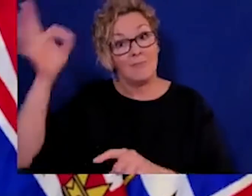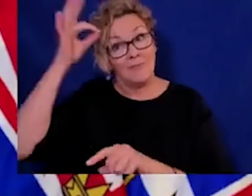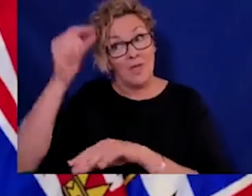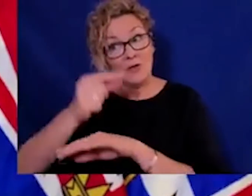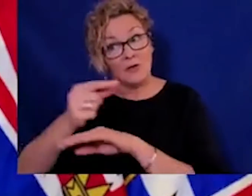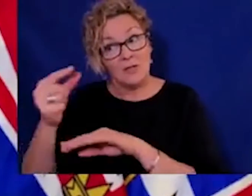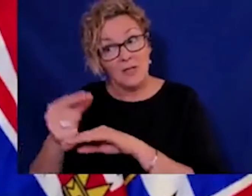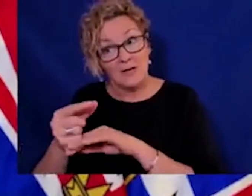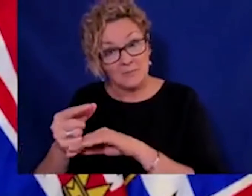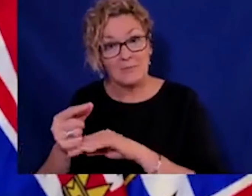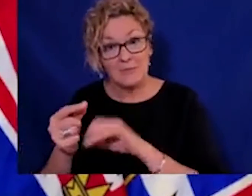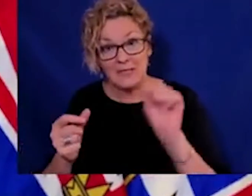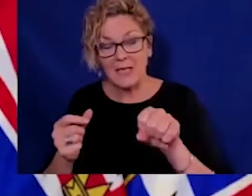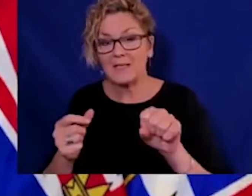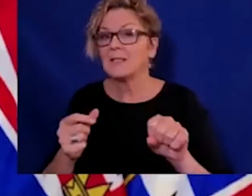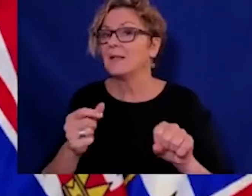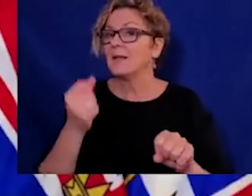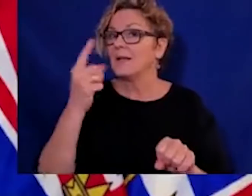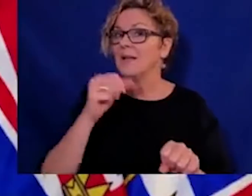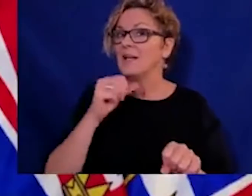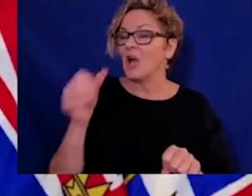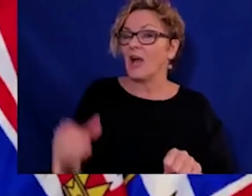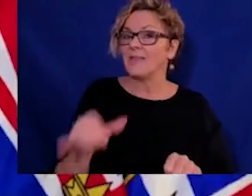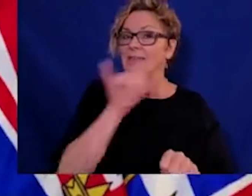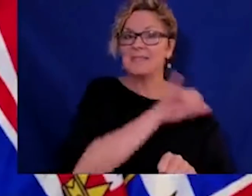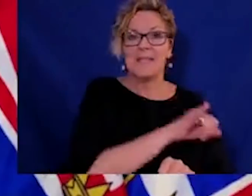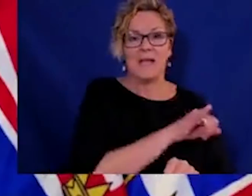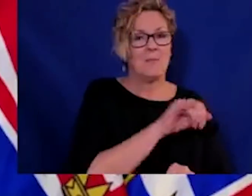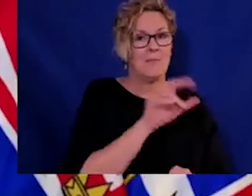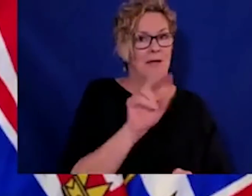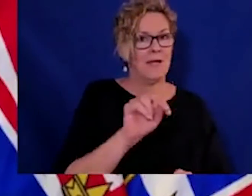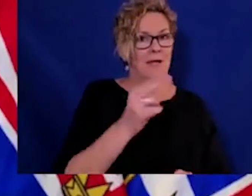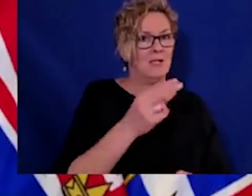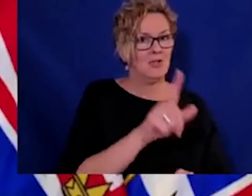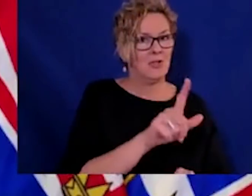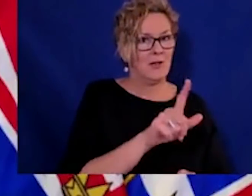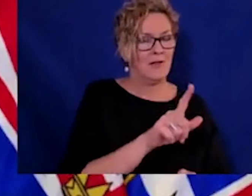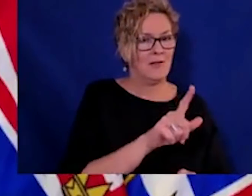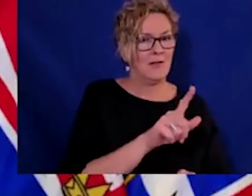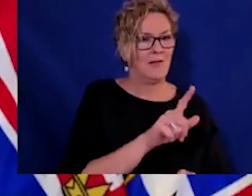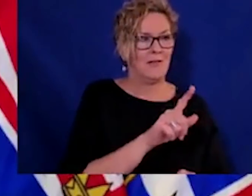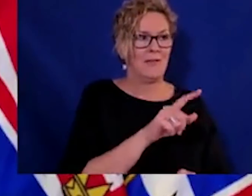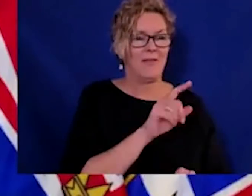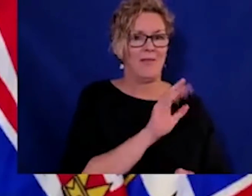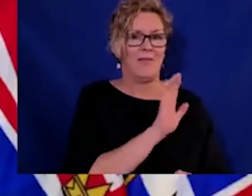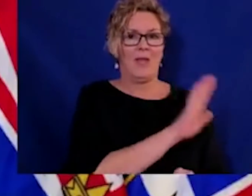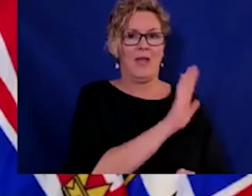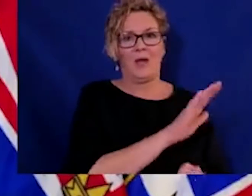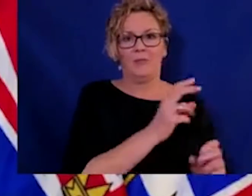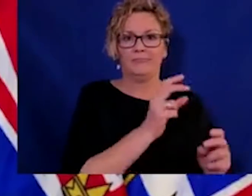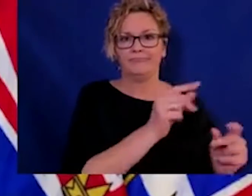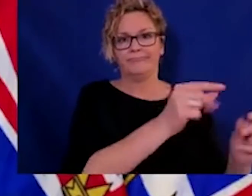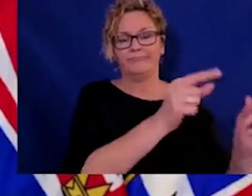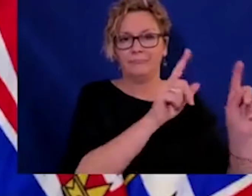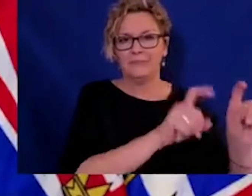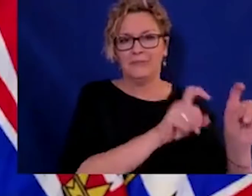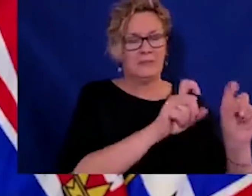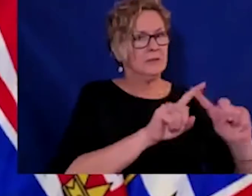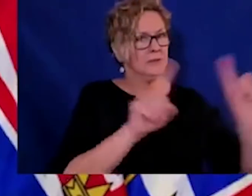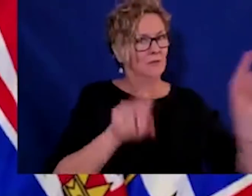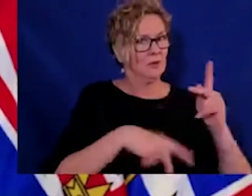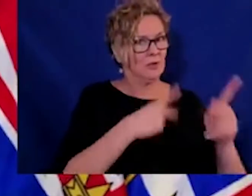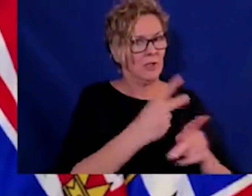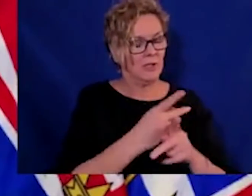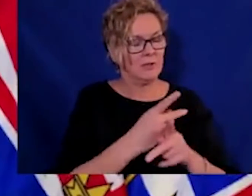are using the same tests that we are, which is the nasopharyngeal swab. So we do have some hopes for these tests in the future.